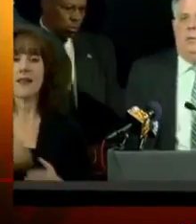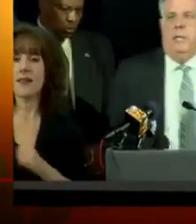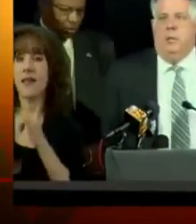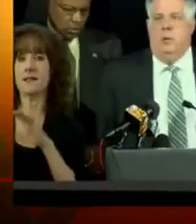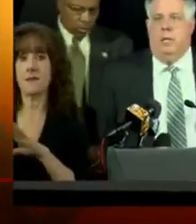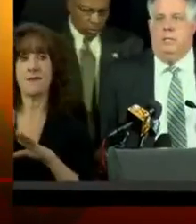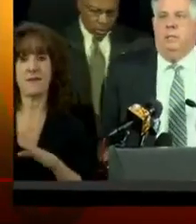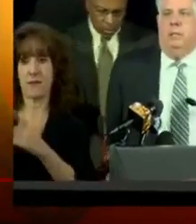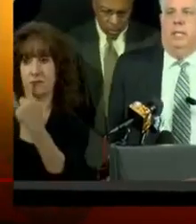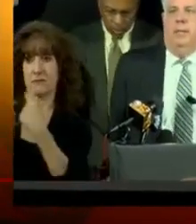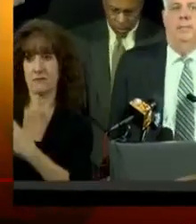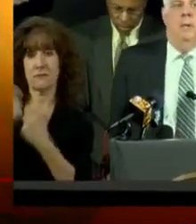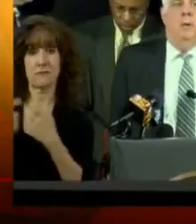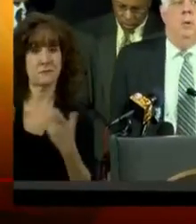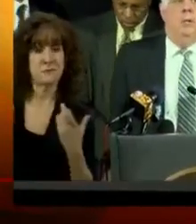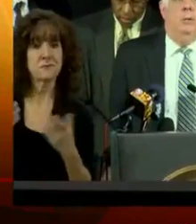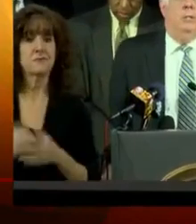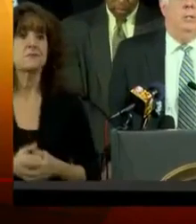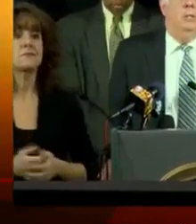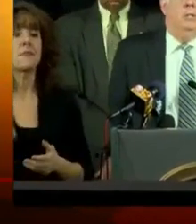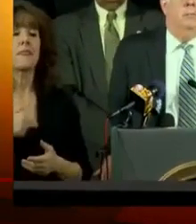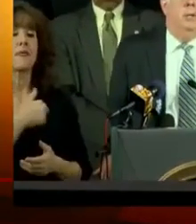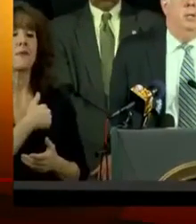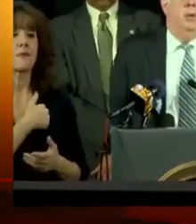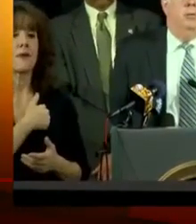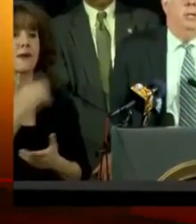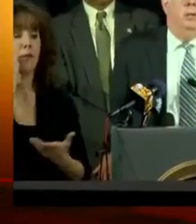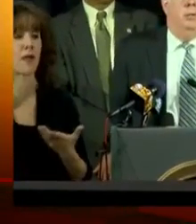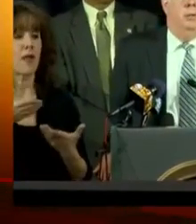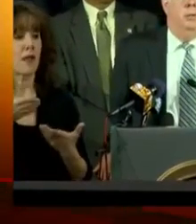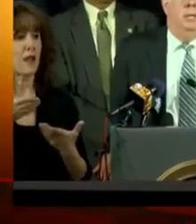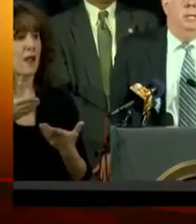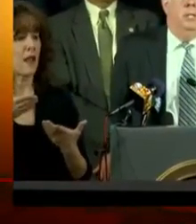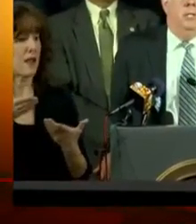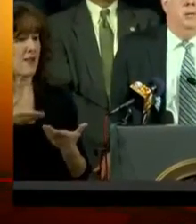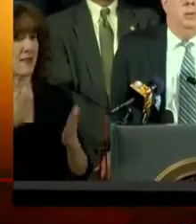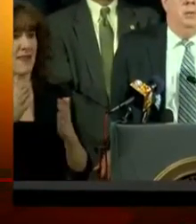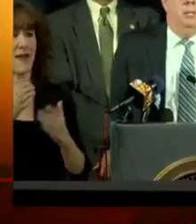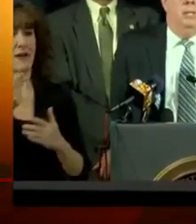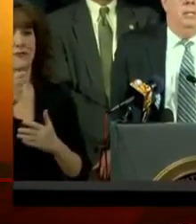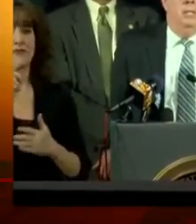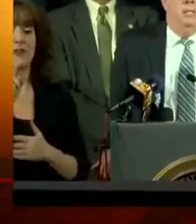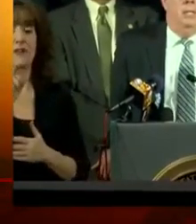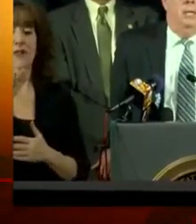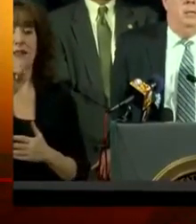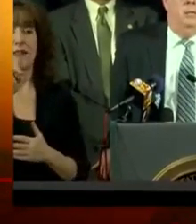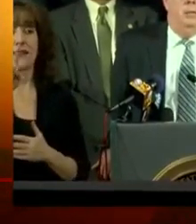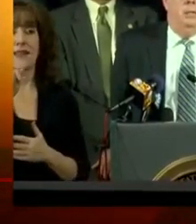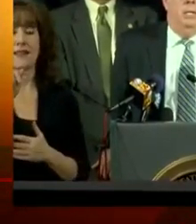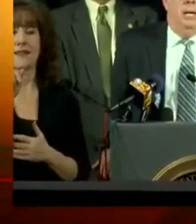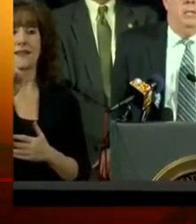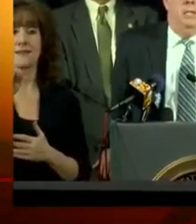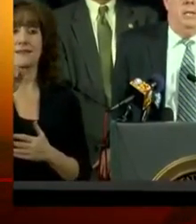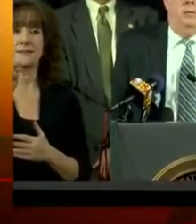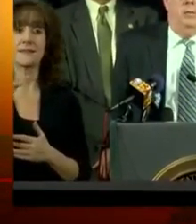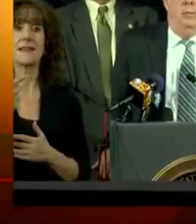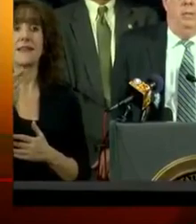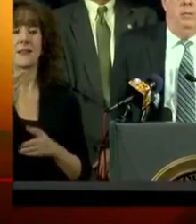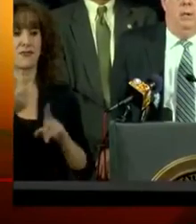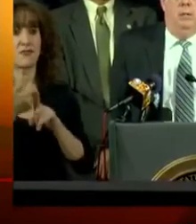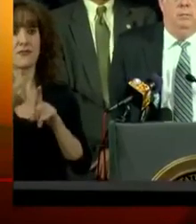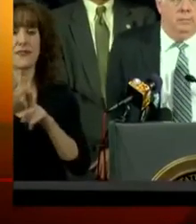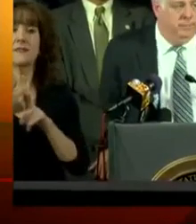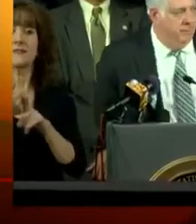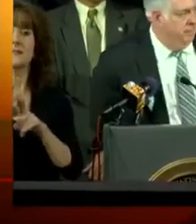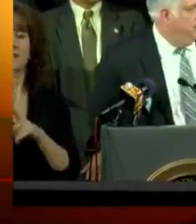Lastly, before we take your questions, we're going to turn the podium over here to General Linda Singh, who is the Adjutant General of the